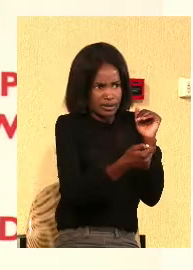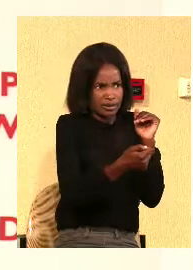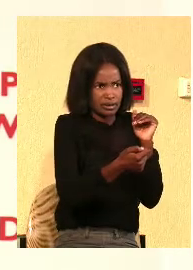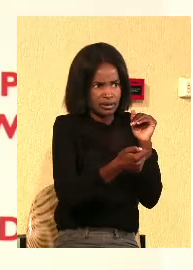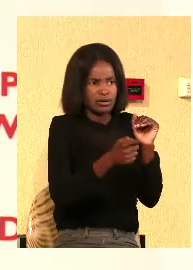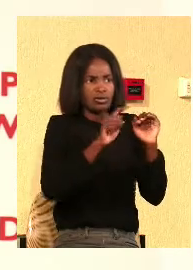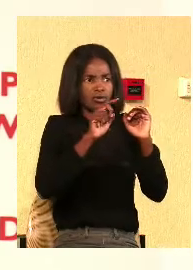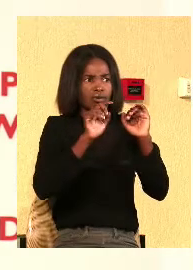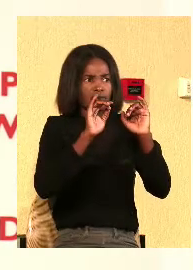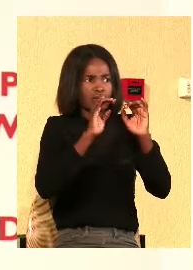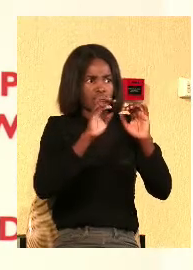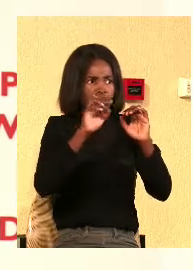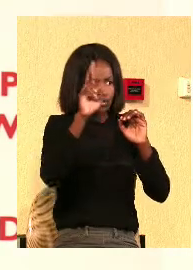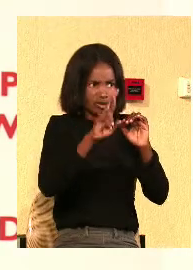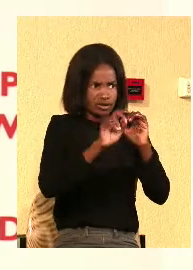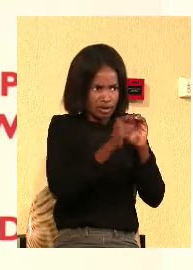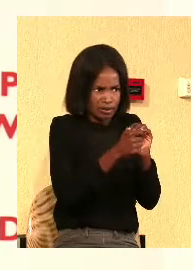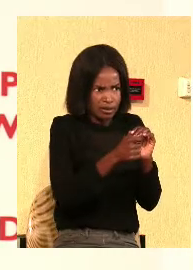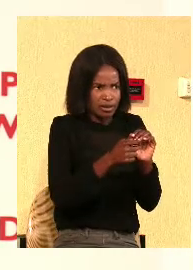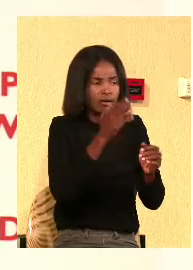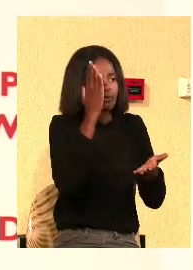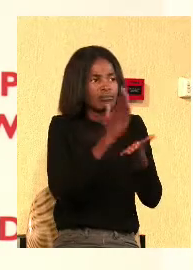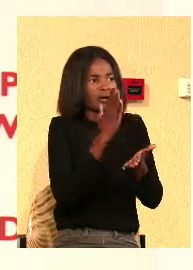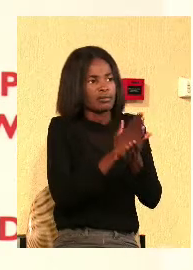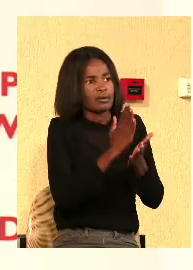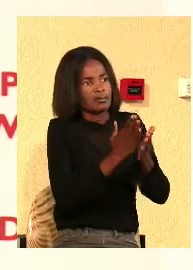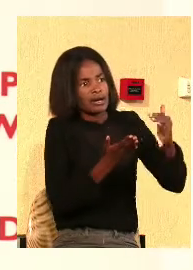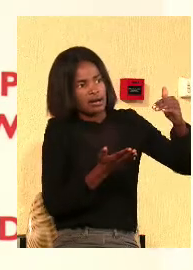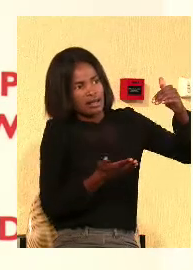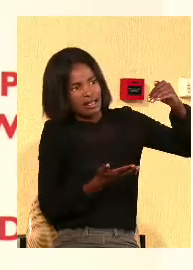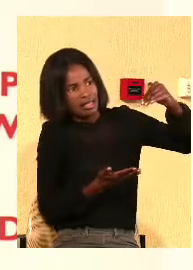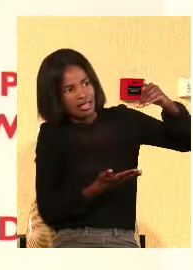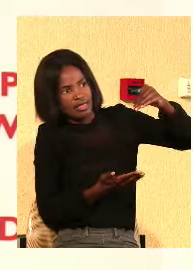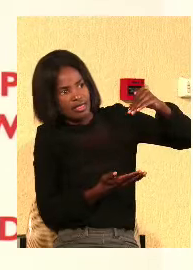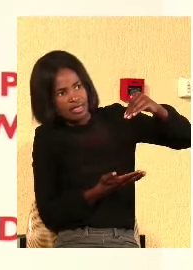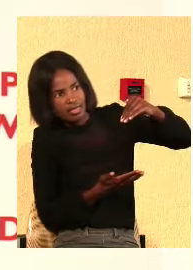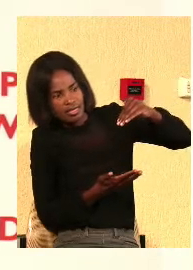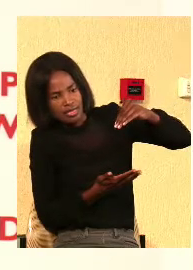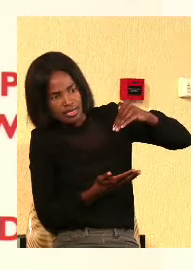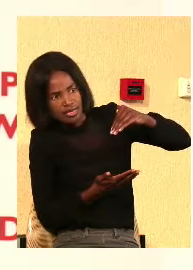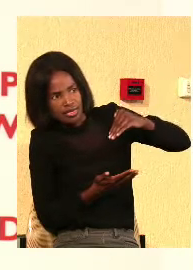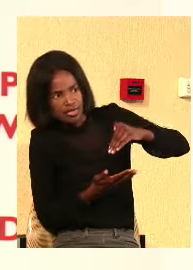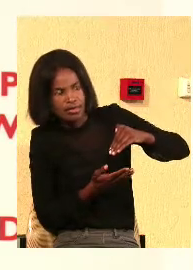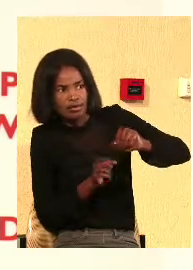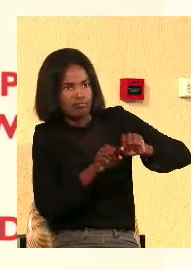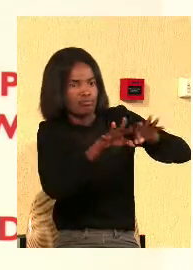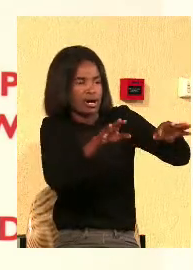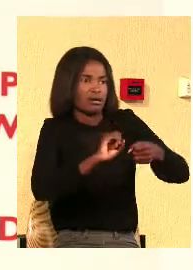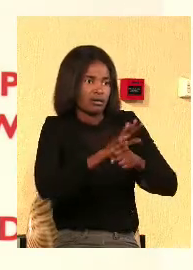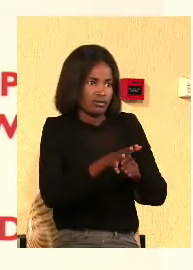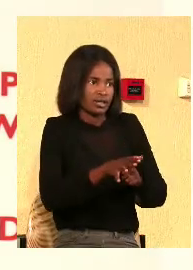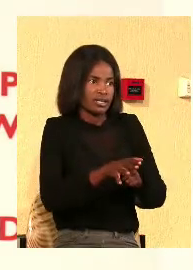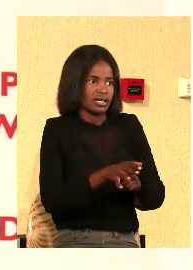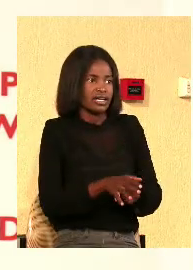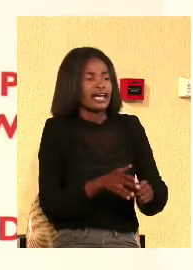so, show the curve slightly flat, but not that much. The moment you extend